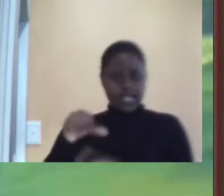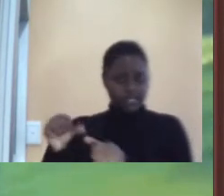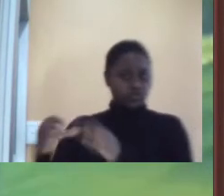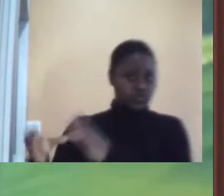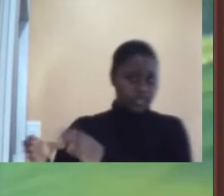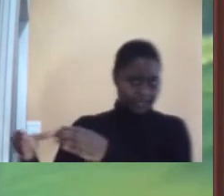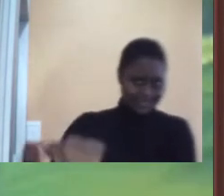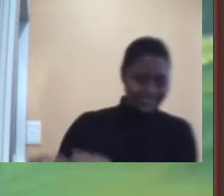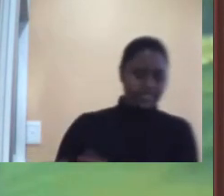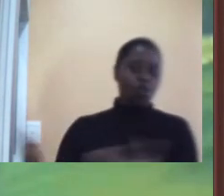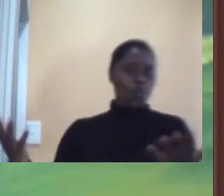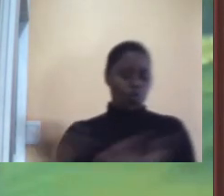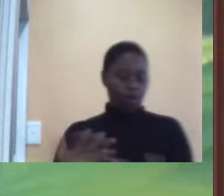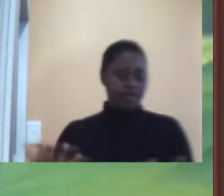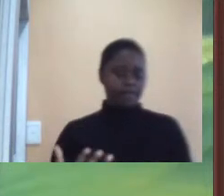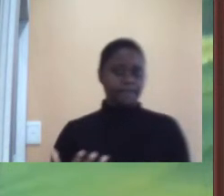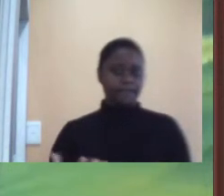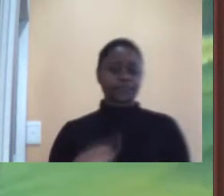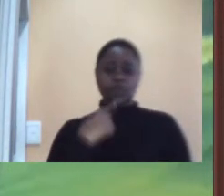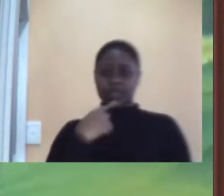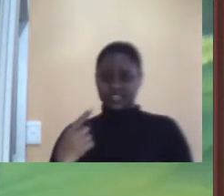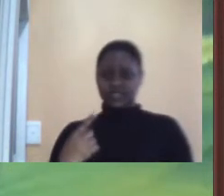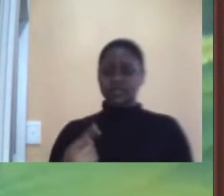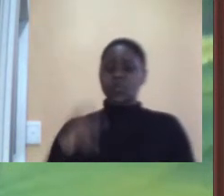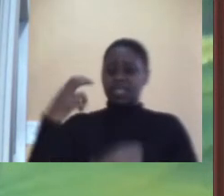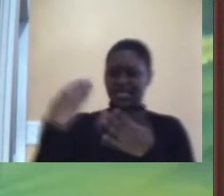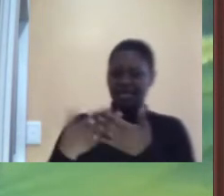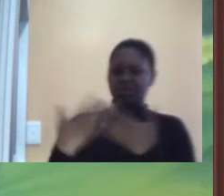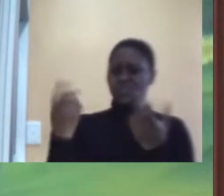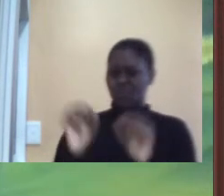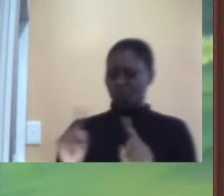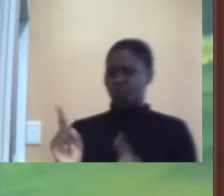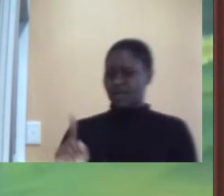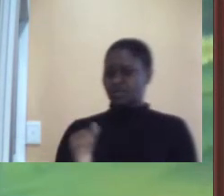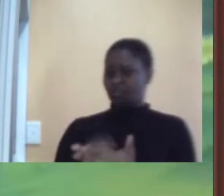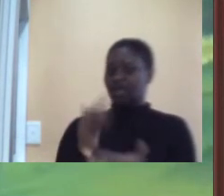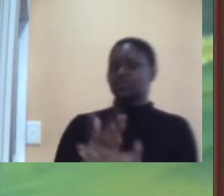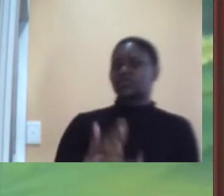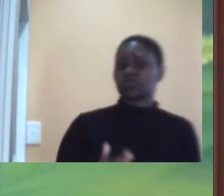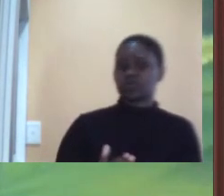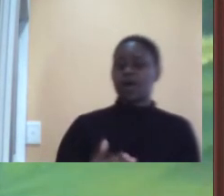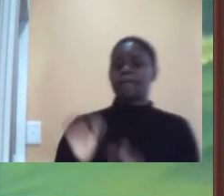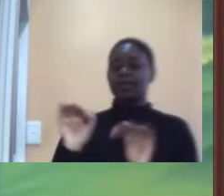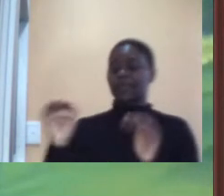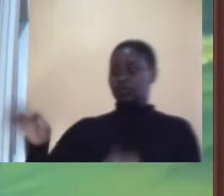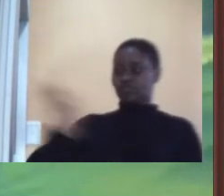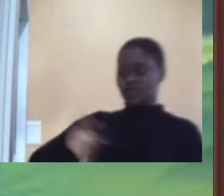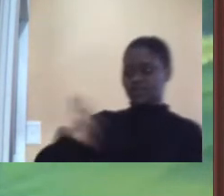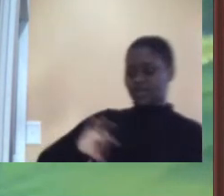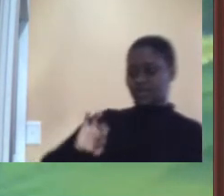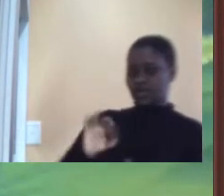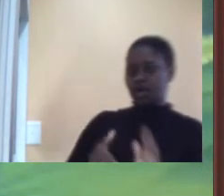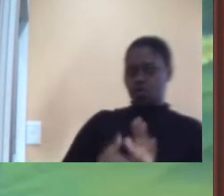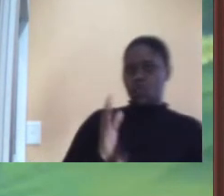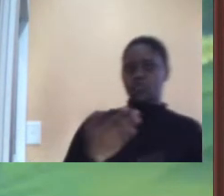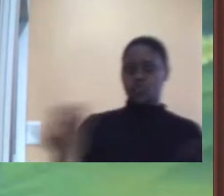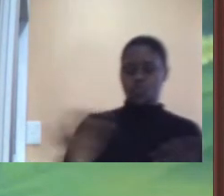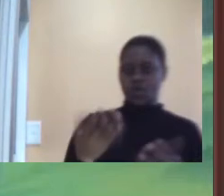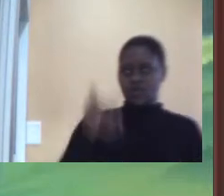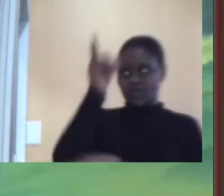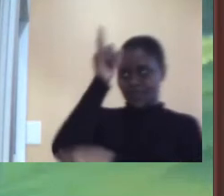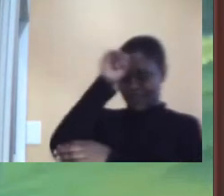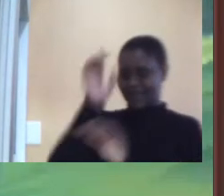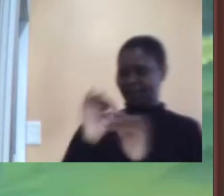cluster, where we are saying what is it that we can do to ensure that the benefit goes to the African people who